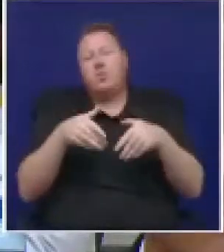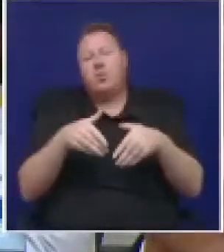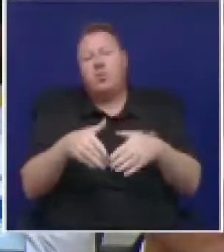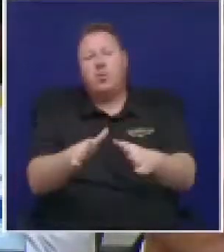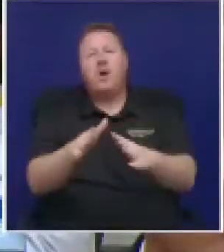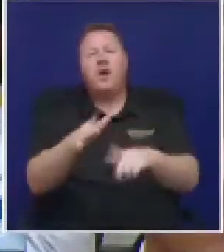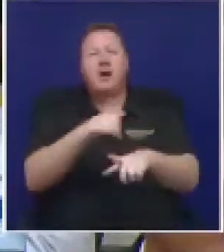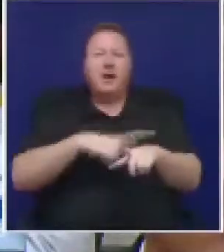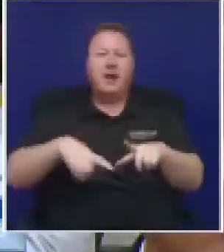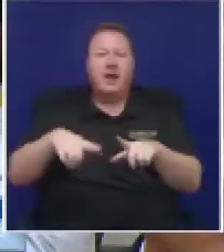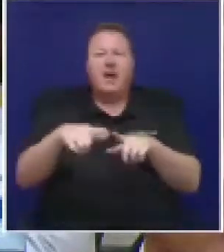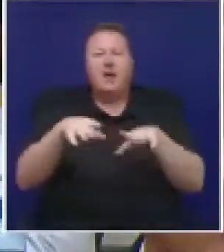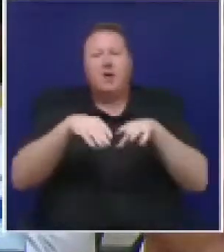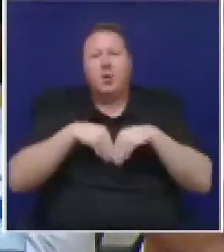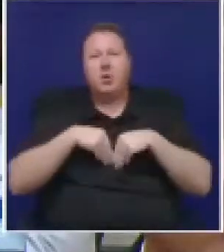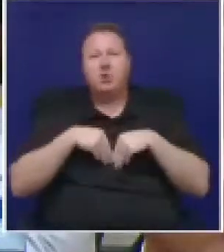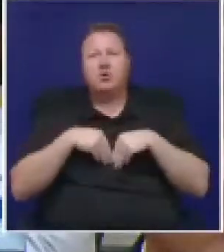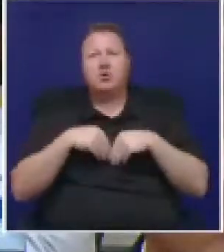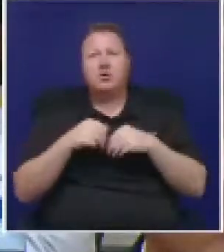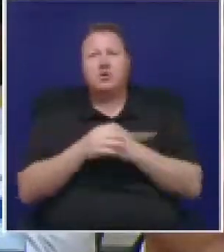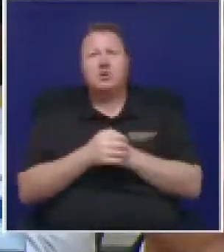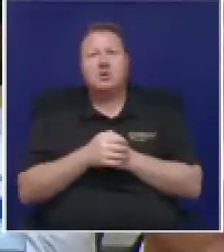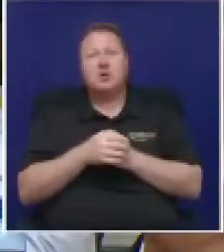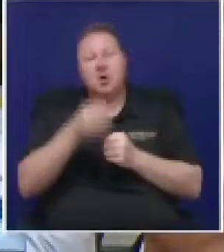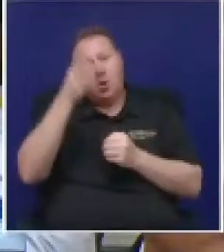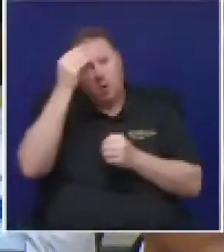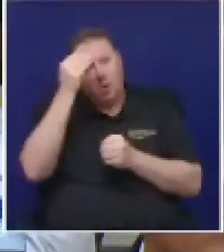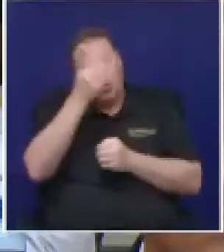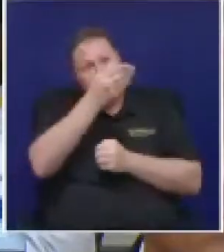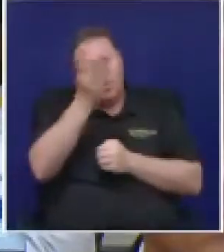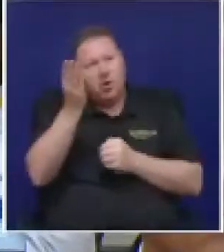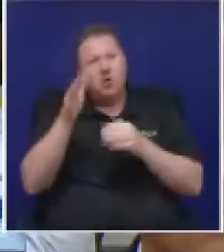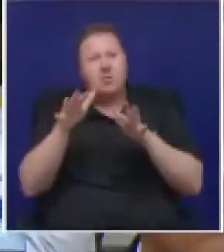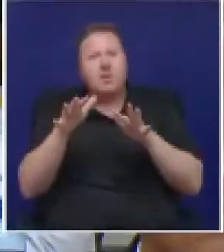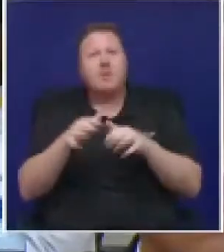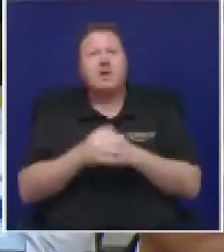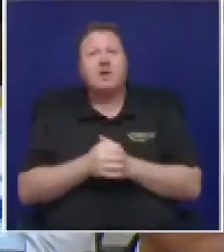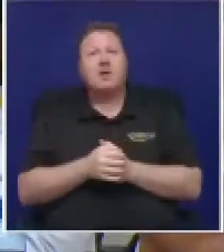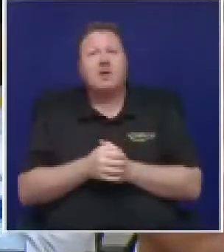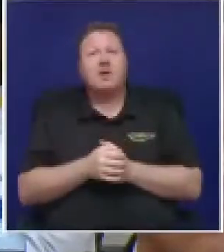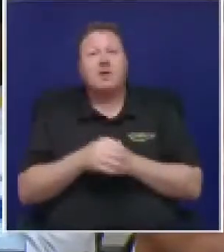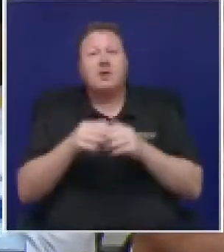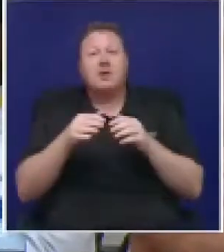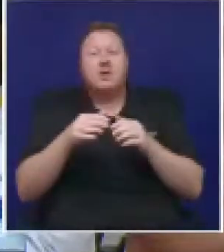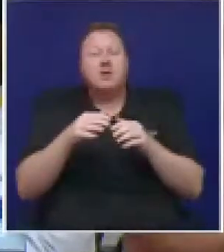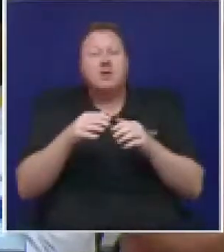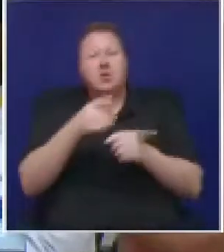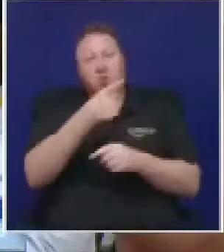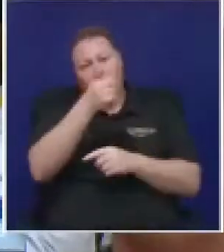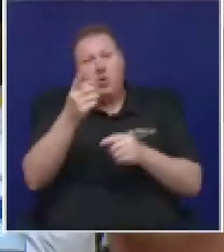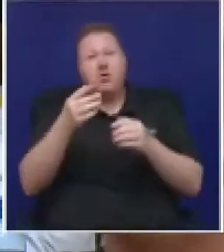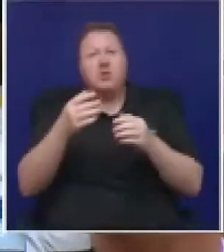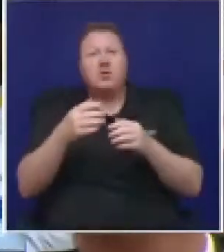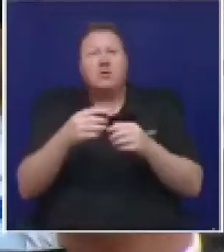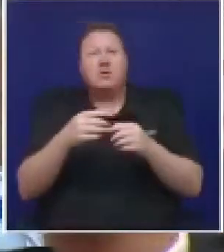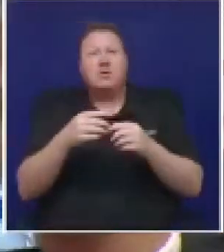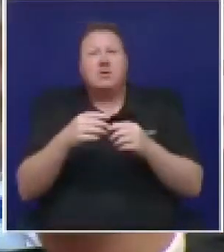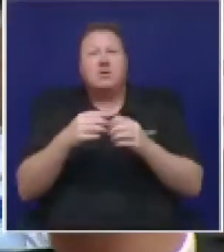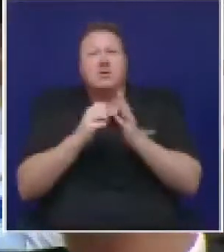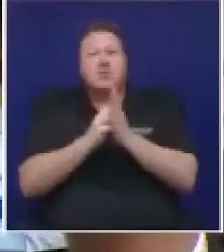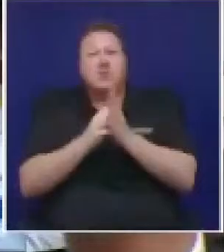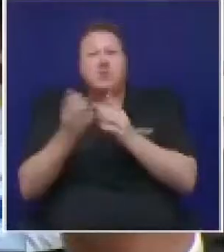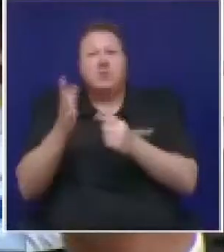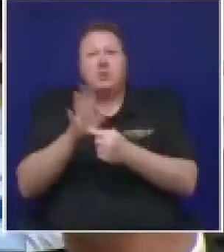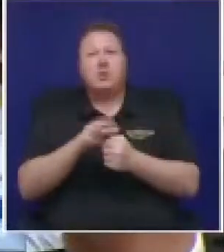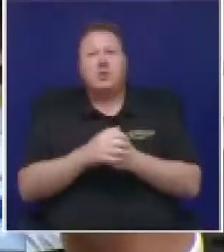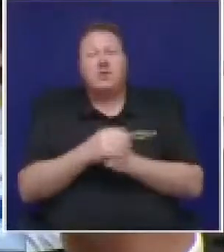land ownership, learn from those people, particularly those who have walked this path before us? Atamakosa inyathi